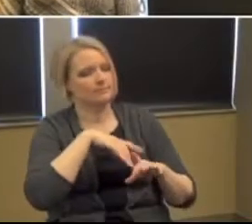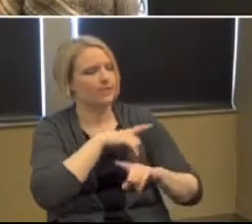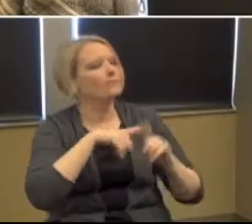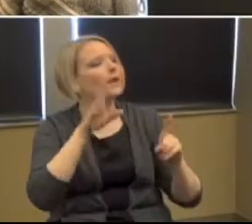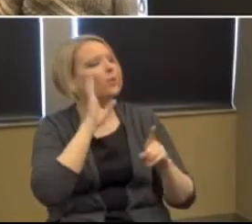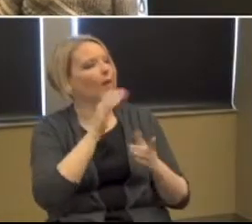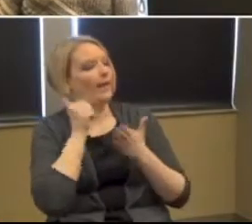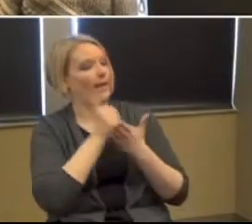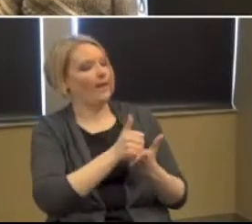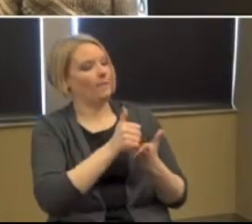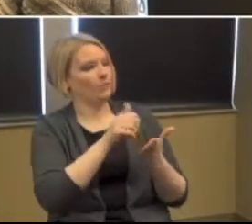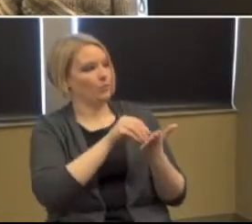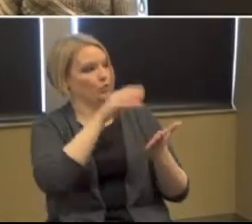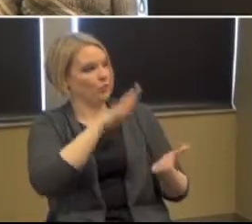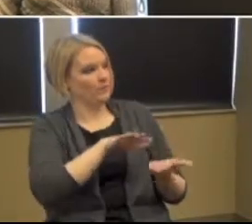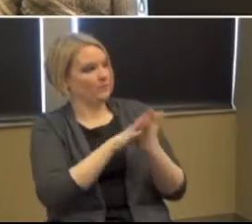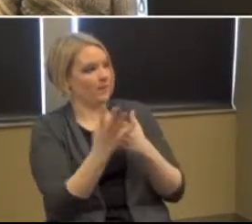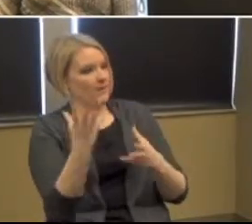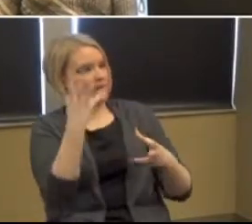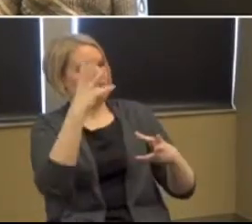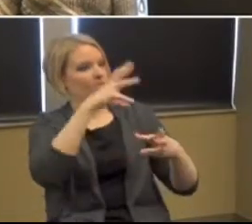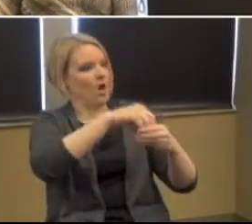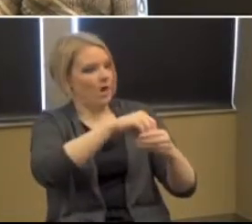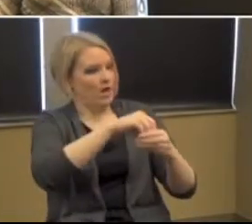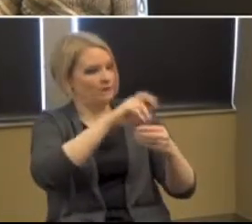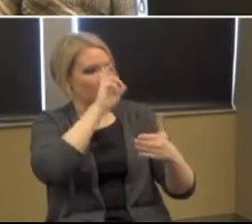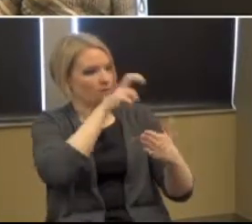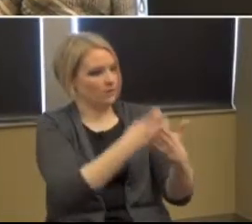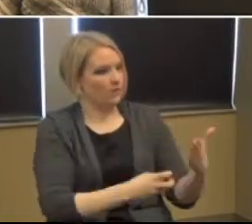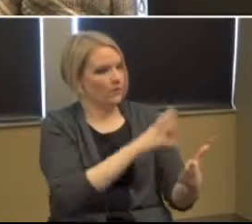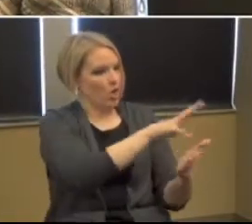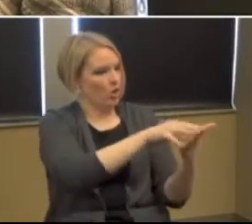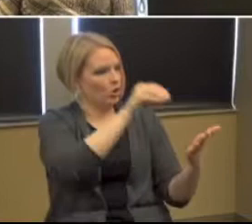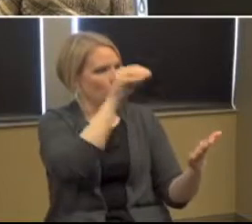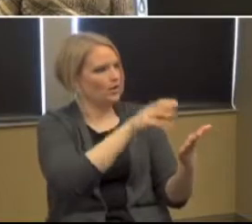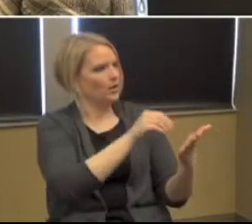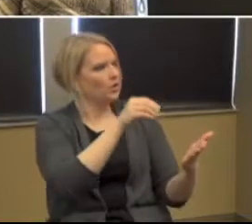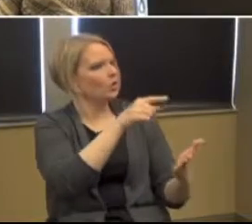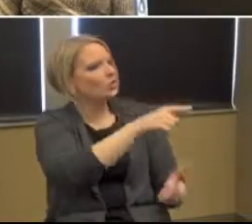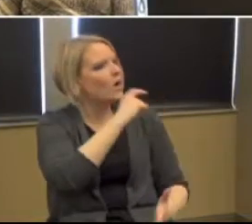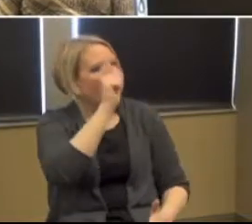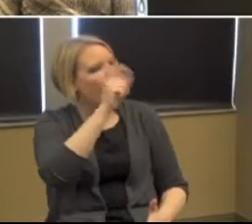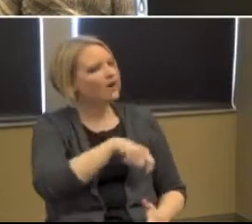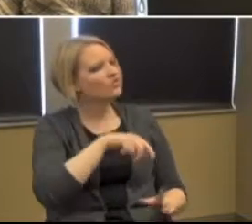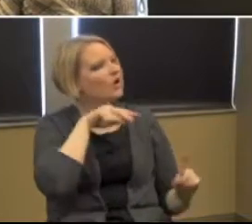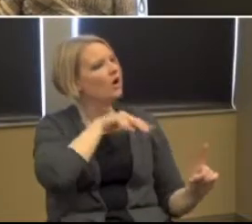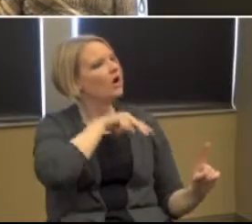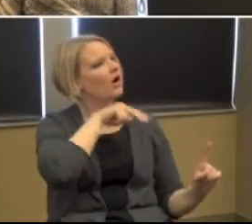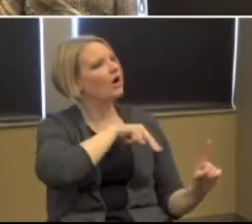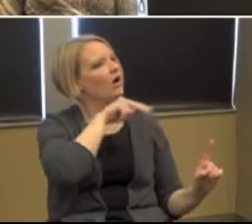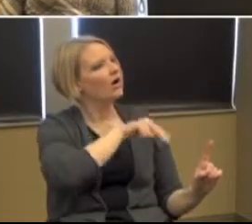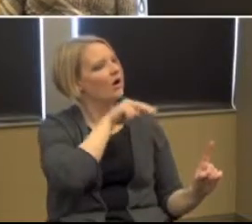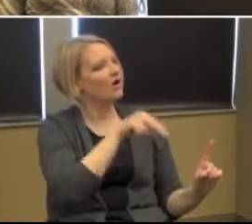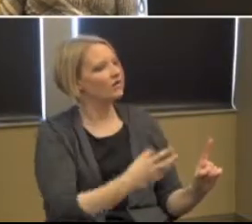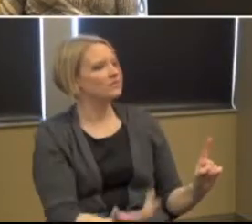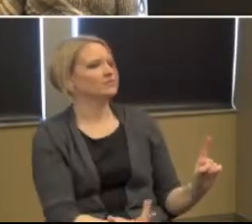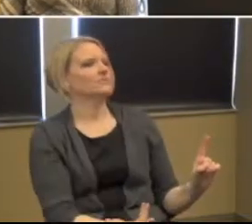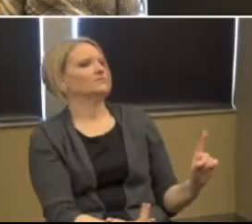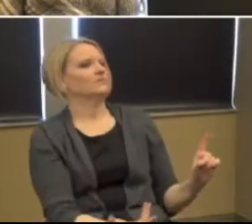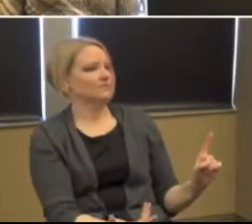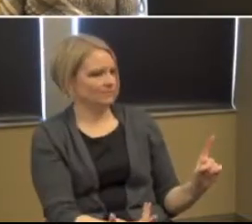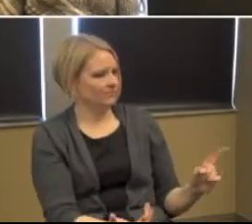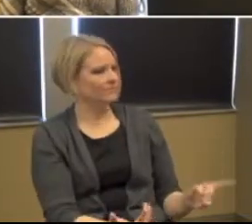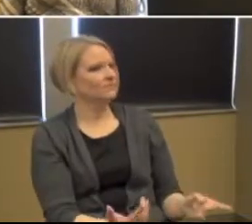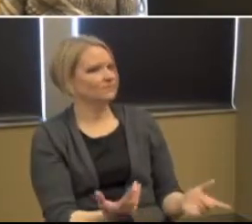engages them in learning and in task completion without you having to be there. And so I think it's just a